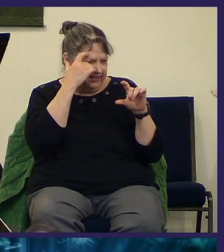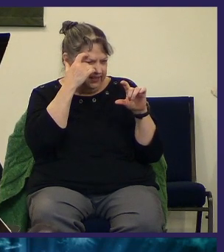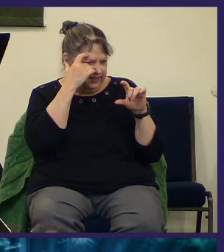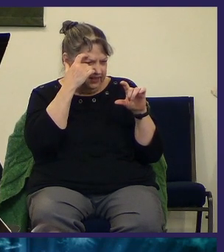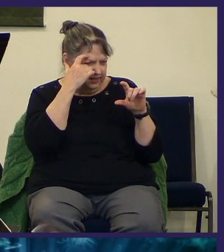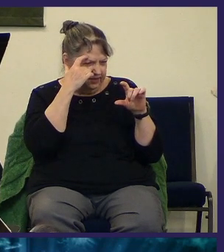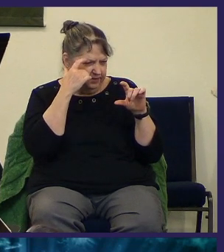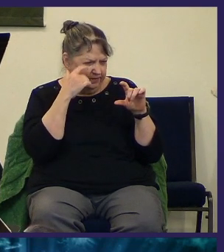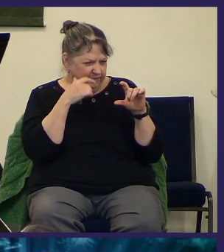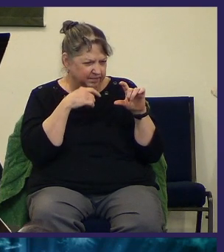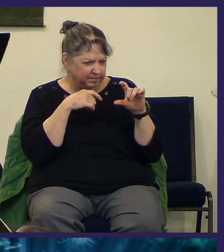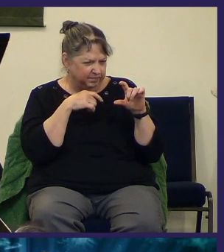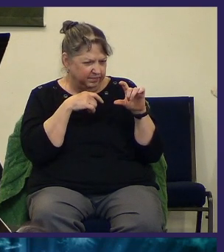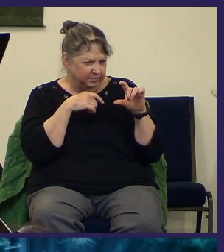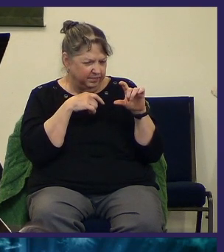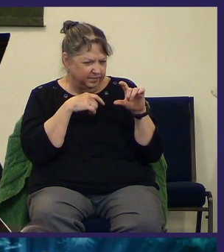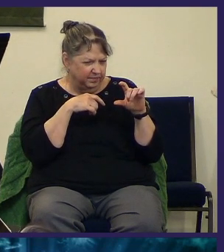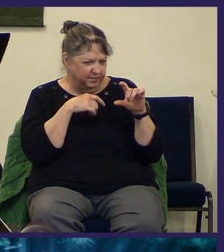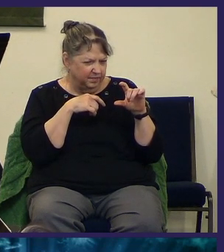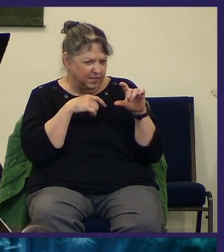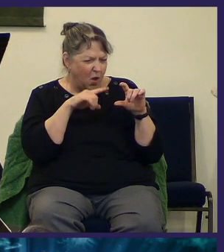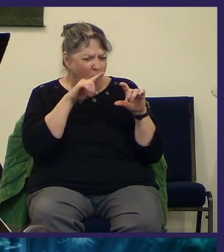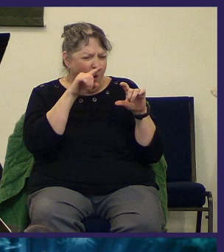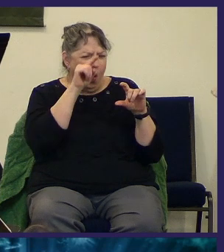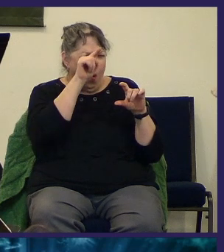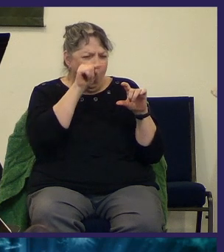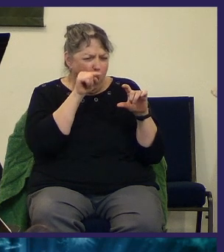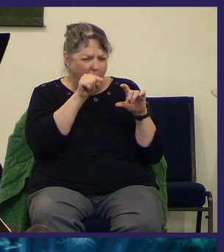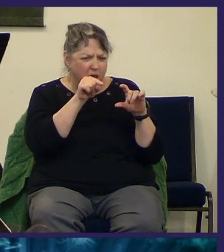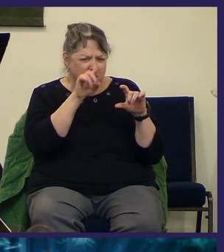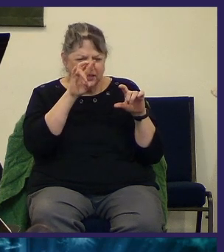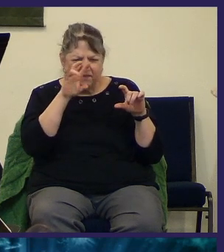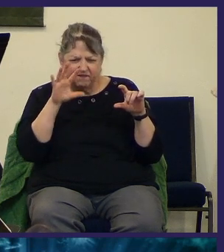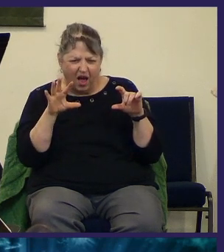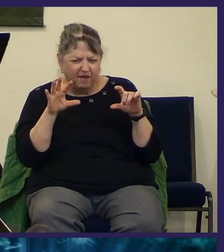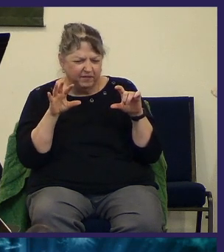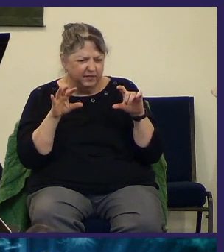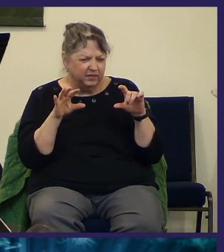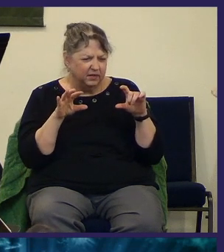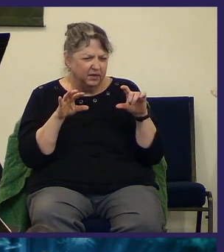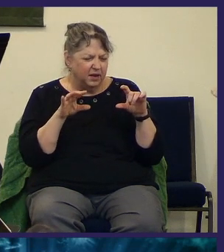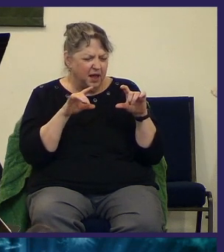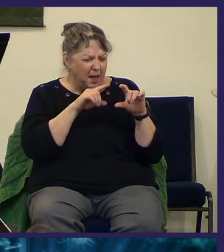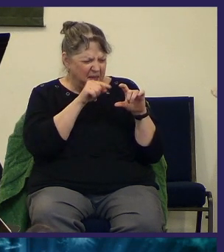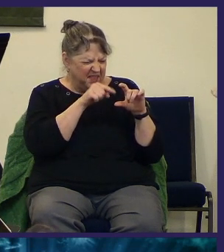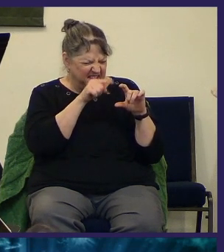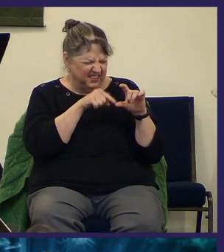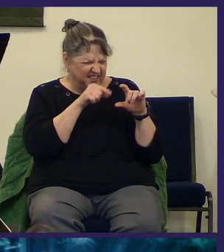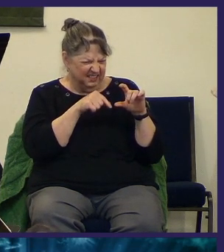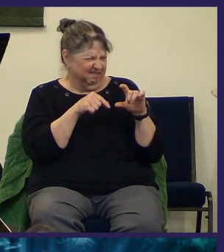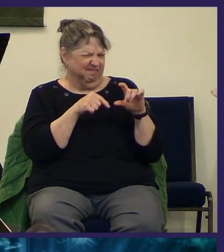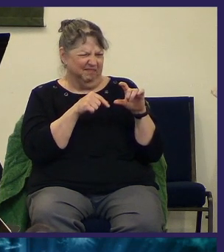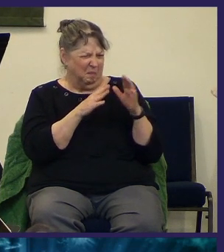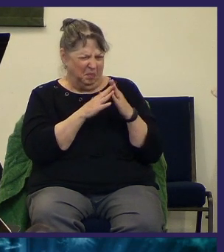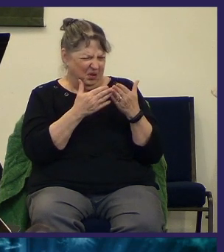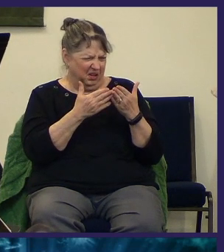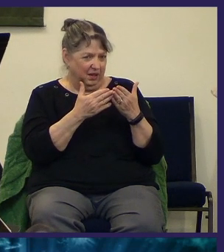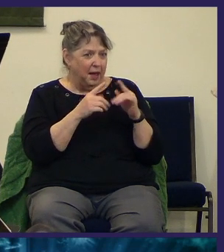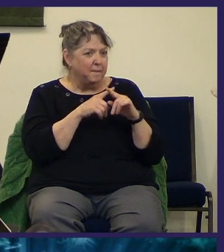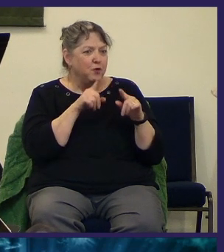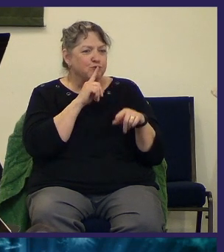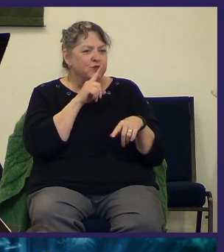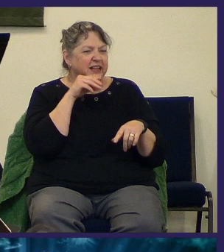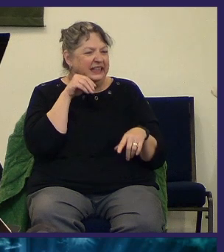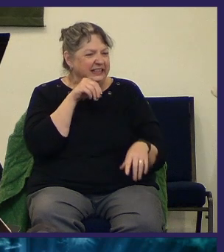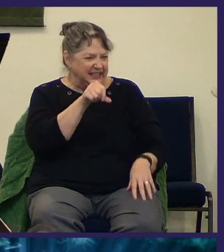we don't look at it as a dollar 75 look at it as you're planting a seed for less than a